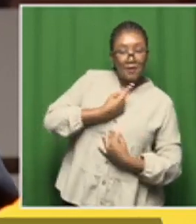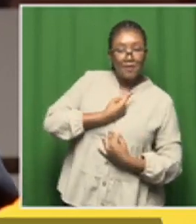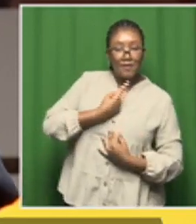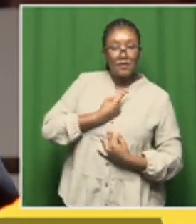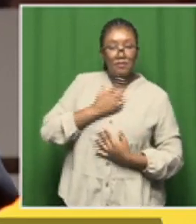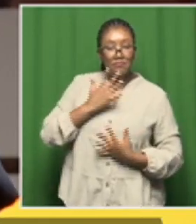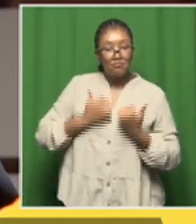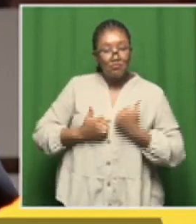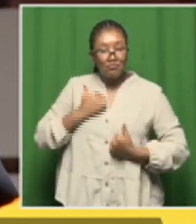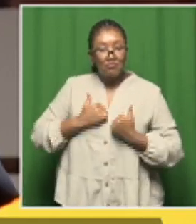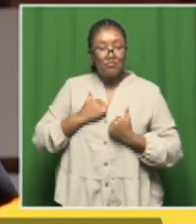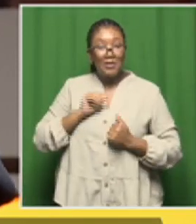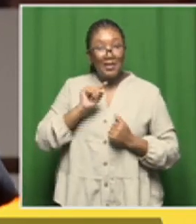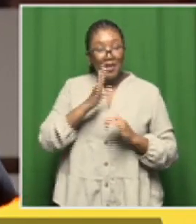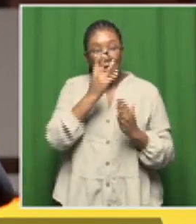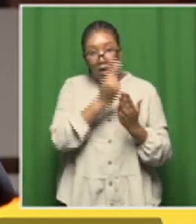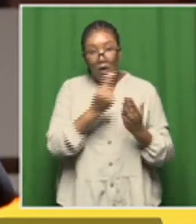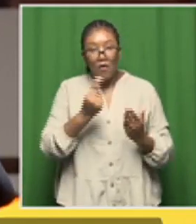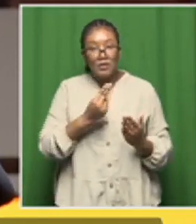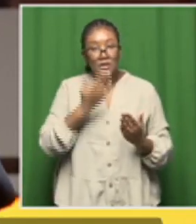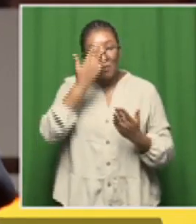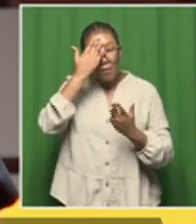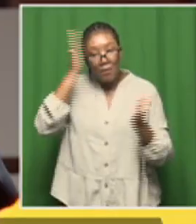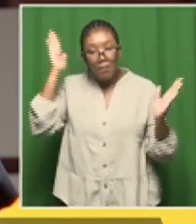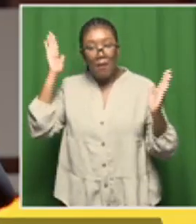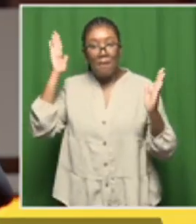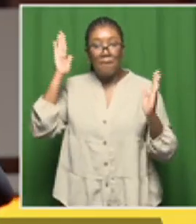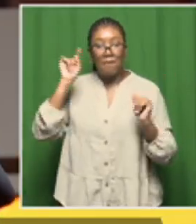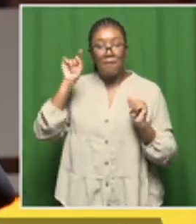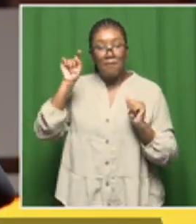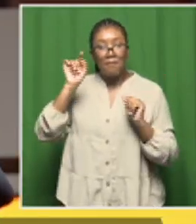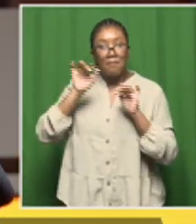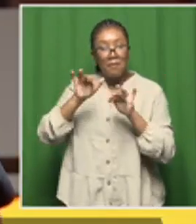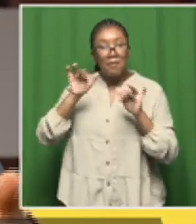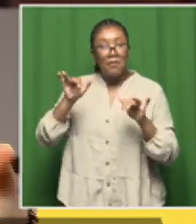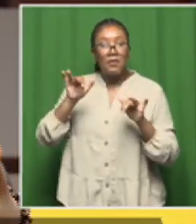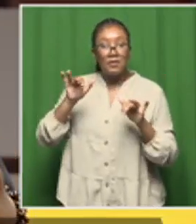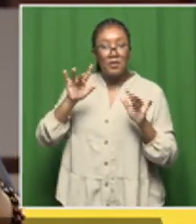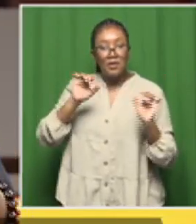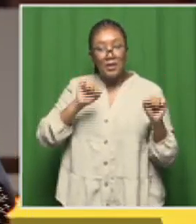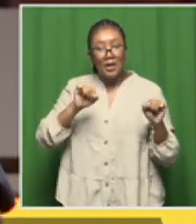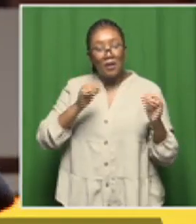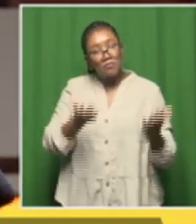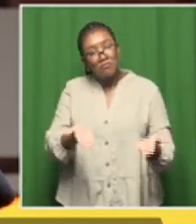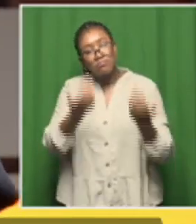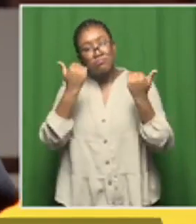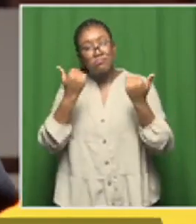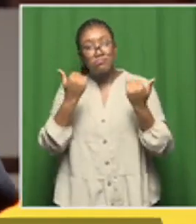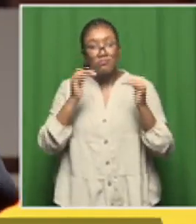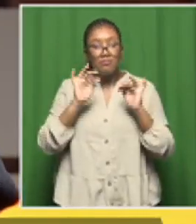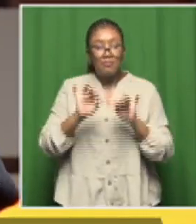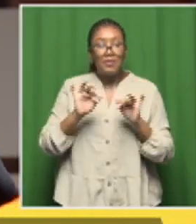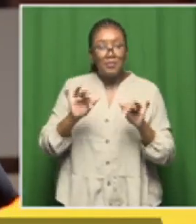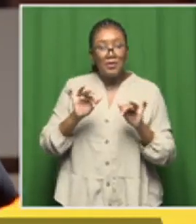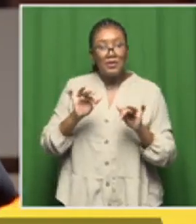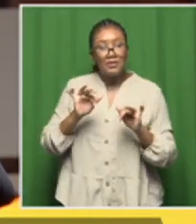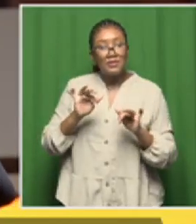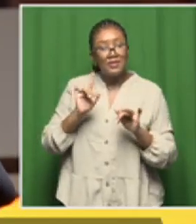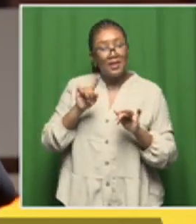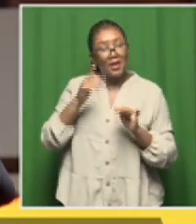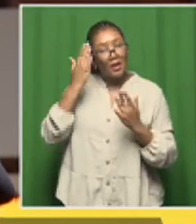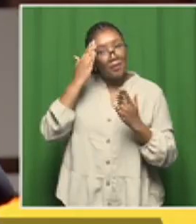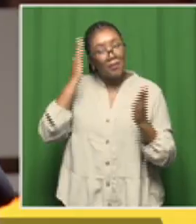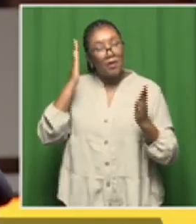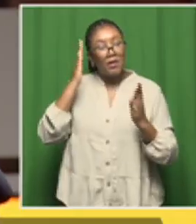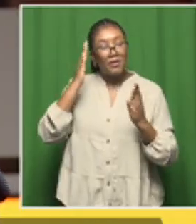my art becomes that kind of pathway and like an open invitation for people to tap into their